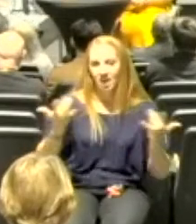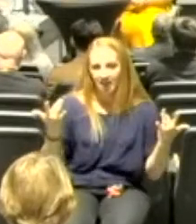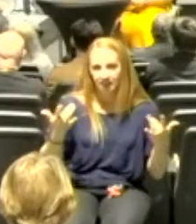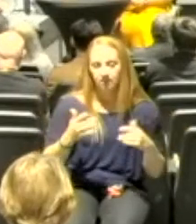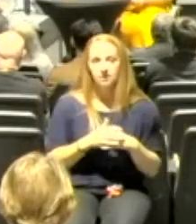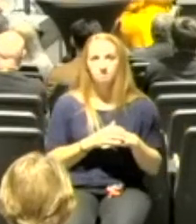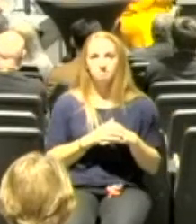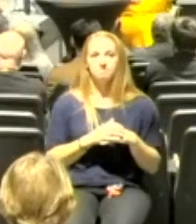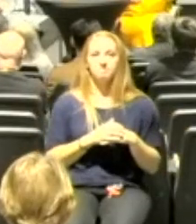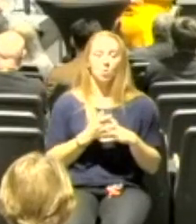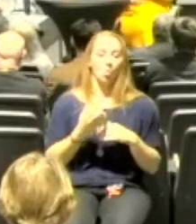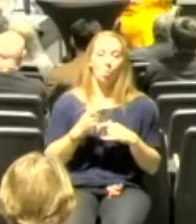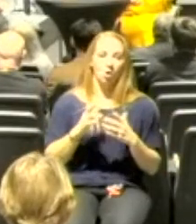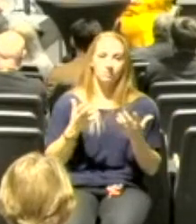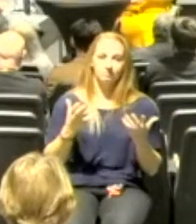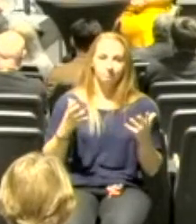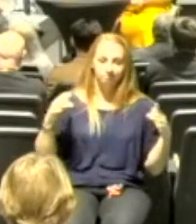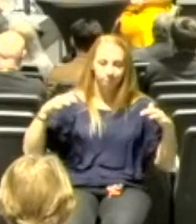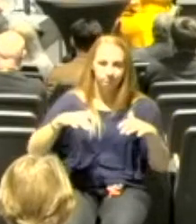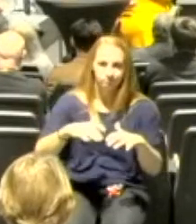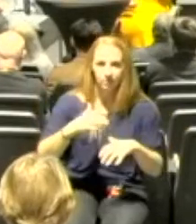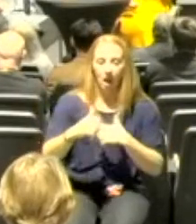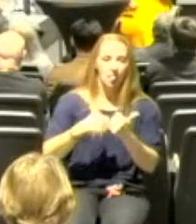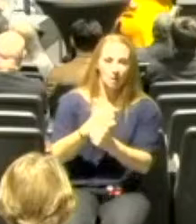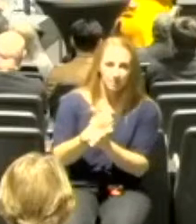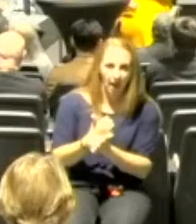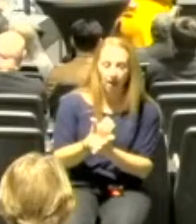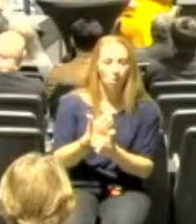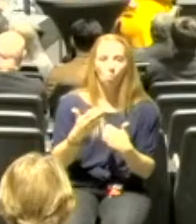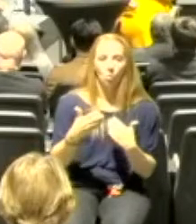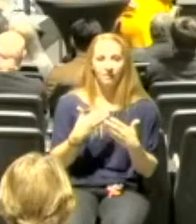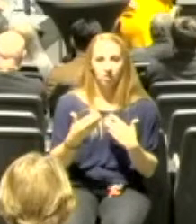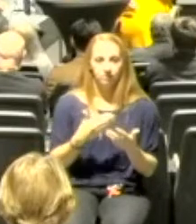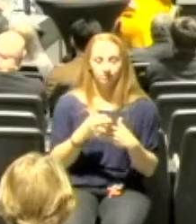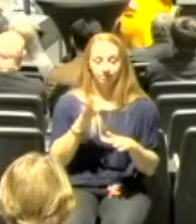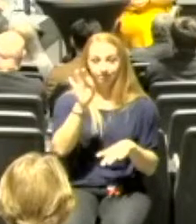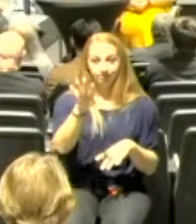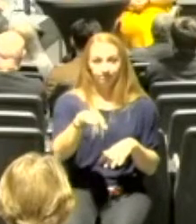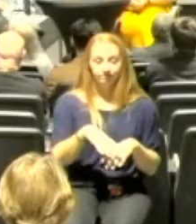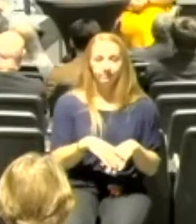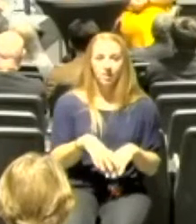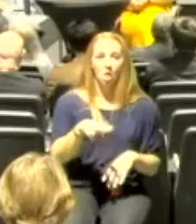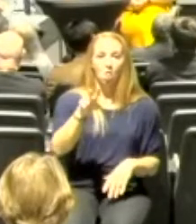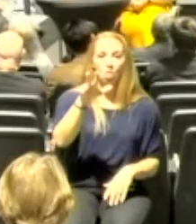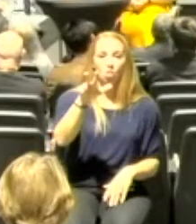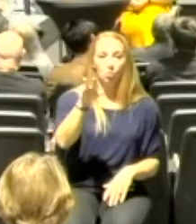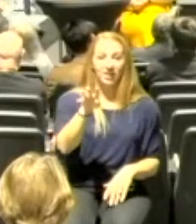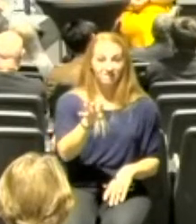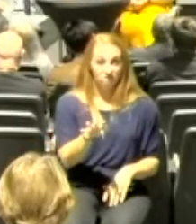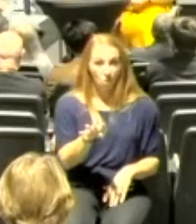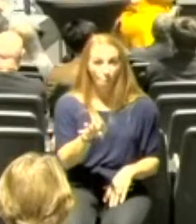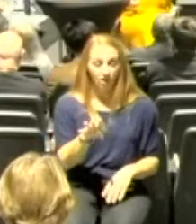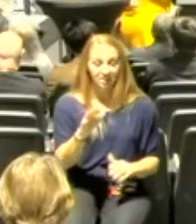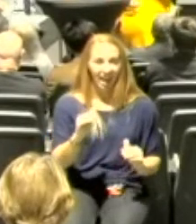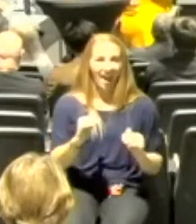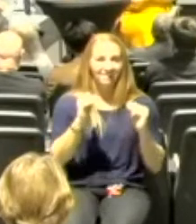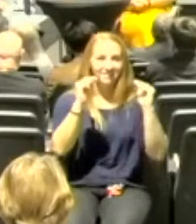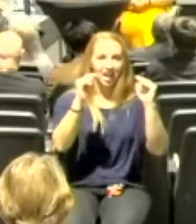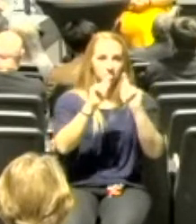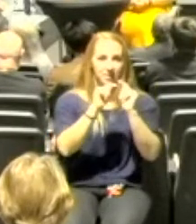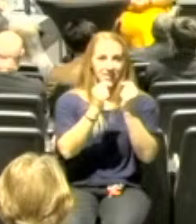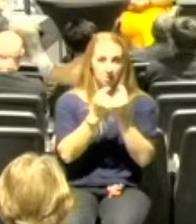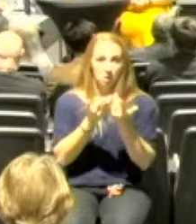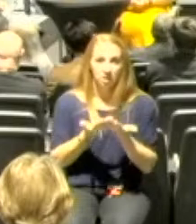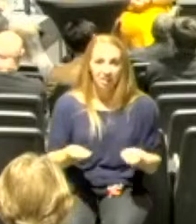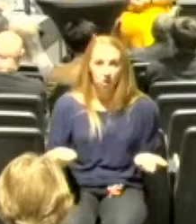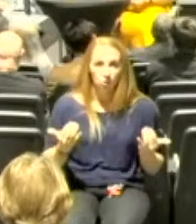great group of people to come, alumni, what have you. And just a quick plug, 3/4 of the advancement team is in this room